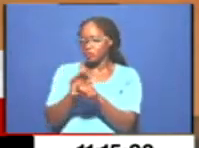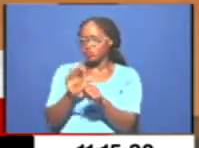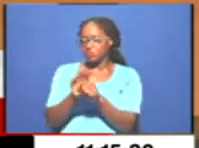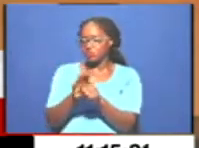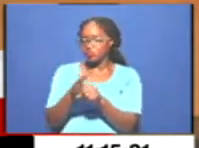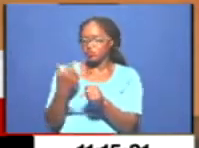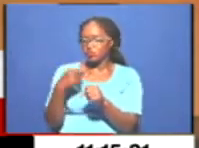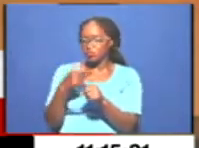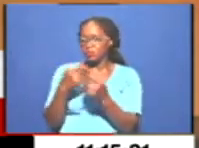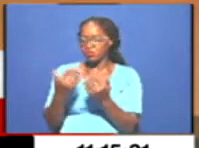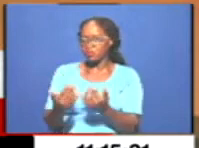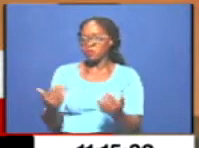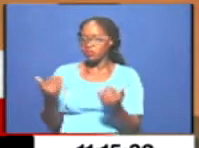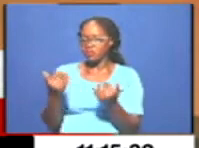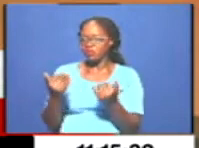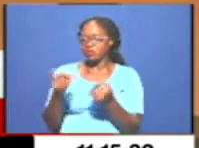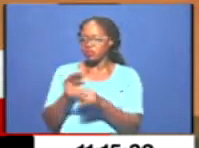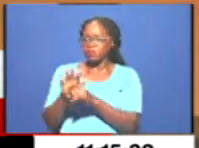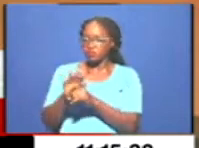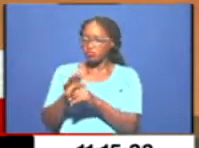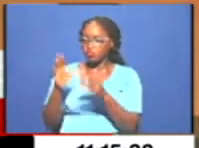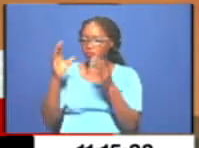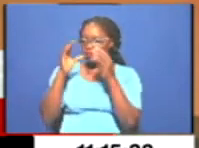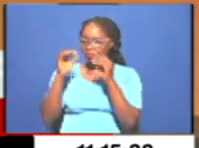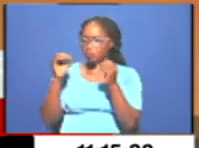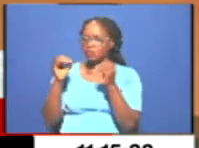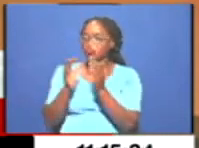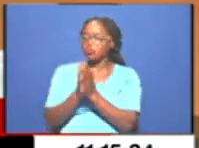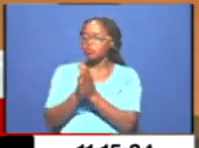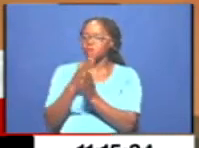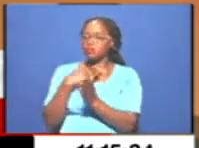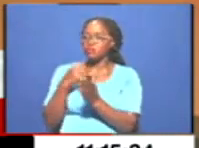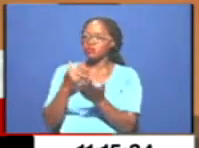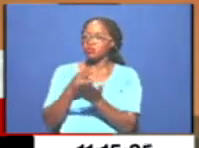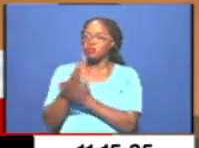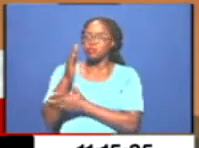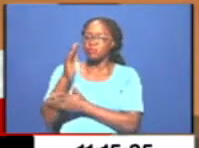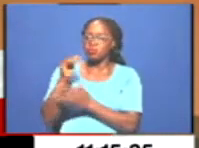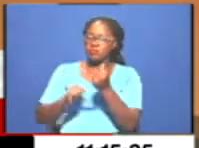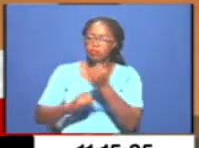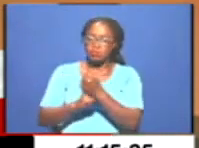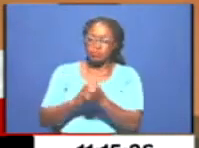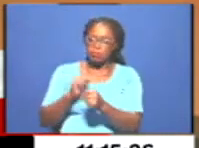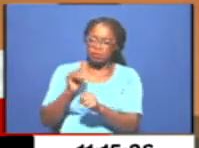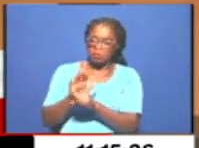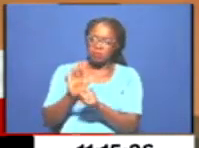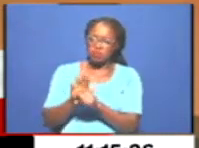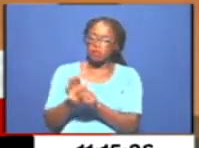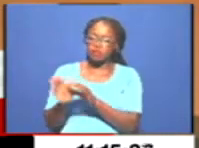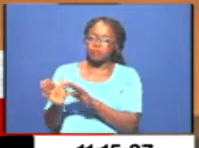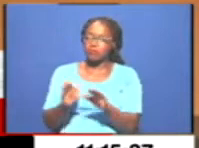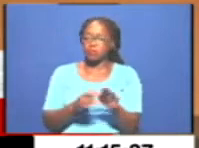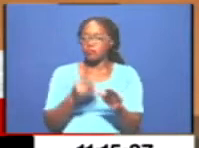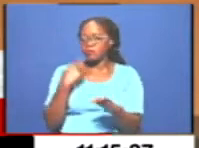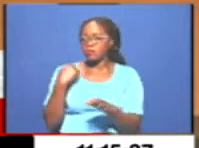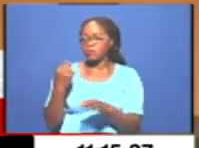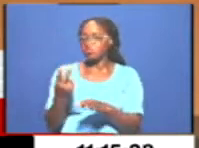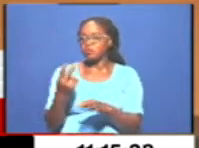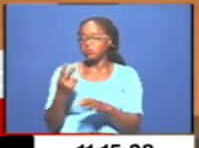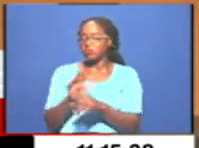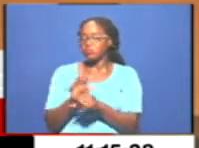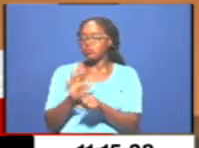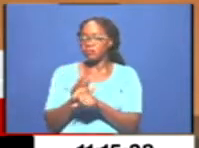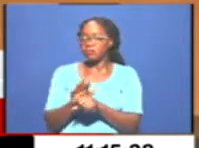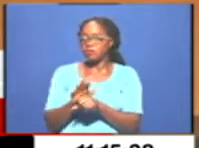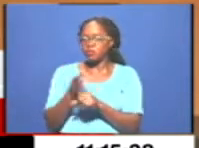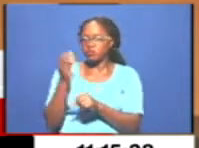the equipment. That is one of the areas we want to ensure there is a lot of support. The second one is obviously a lot of